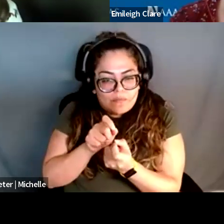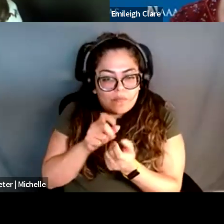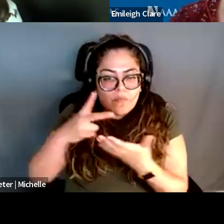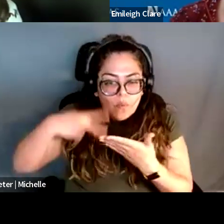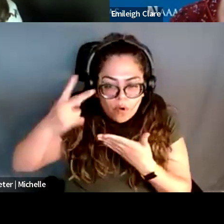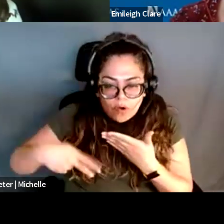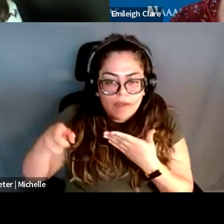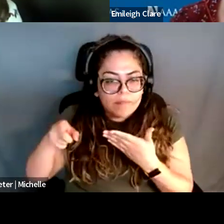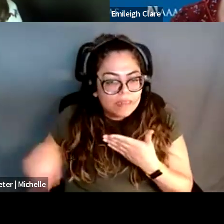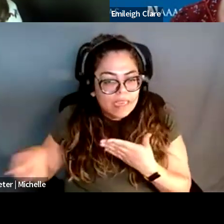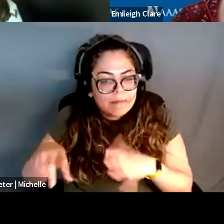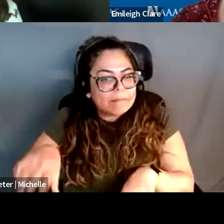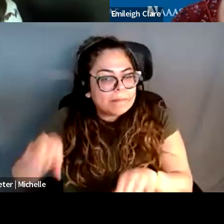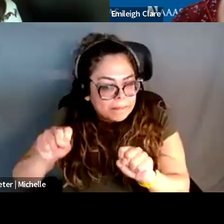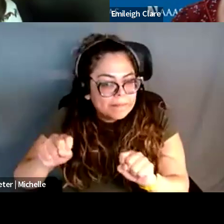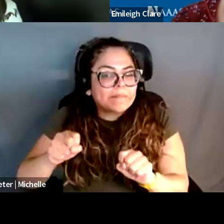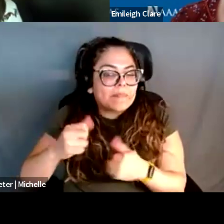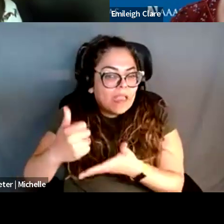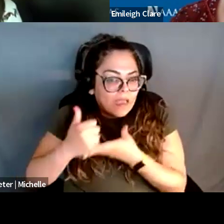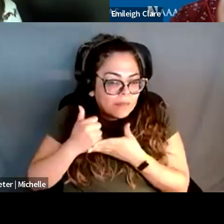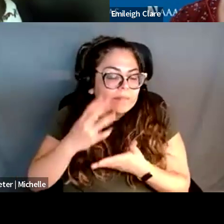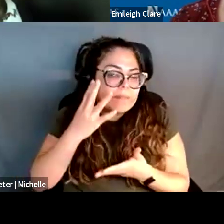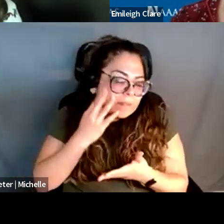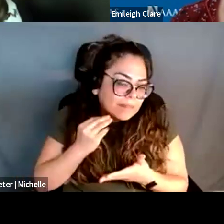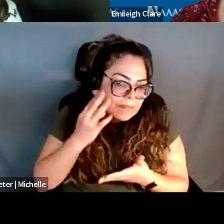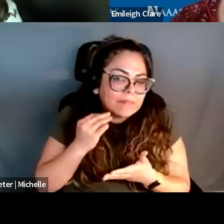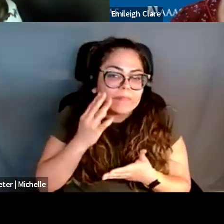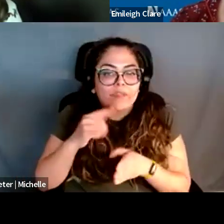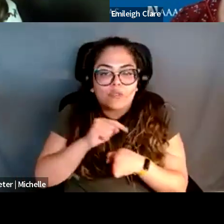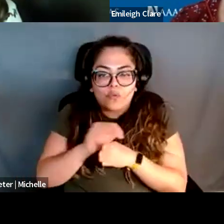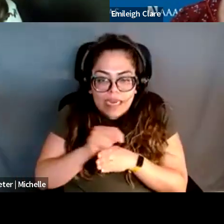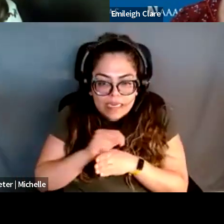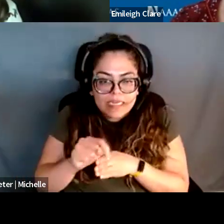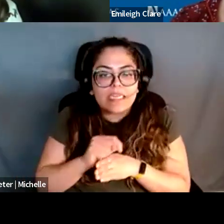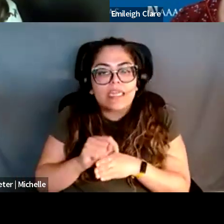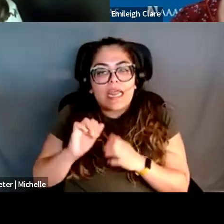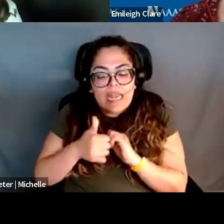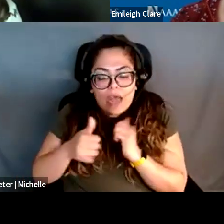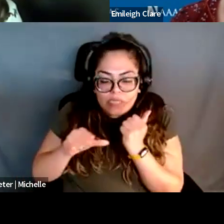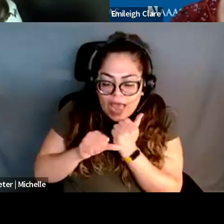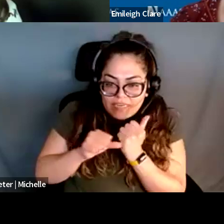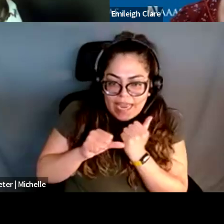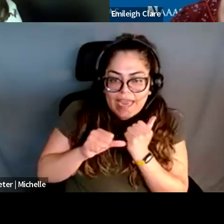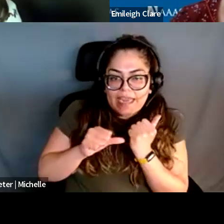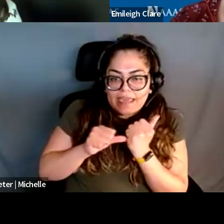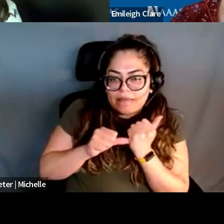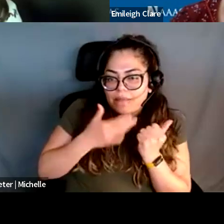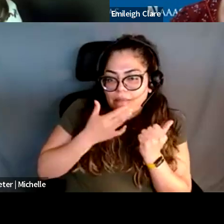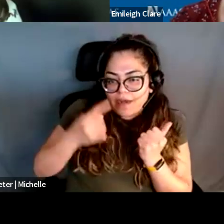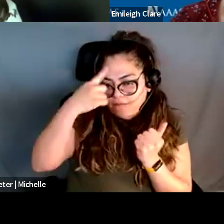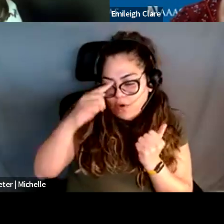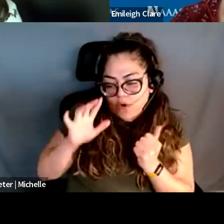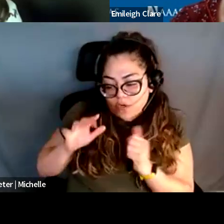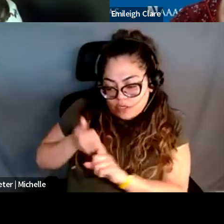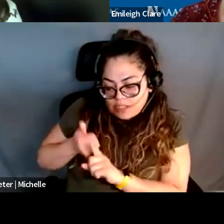leadership training, but from that context and how to advocate better for those groups and for yourself. And then I would also